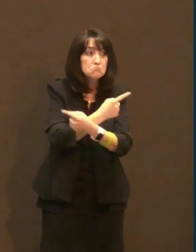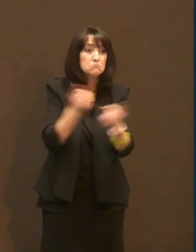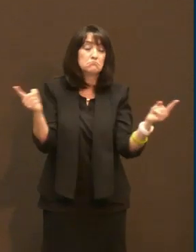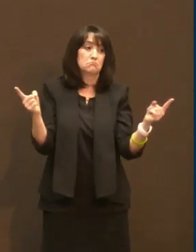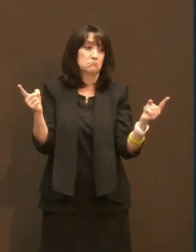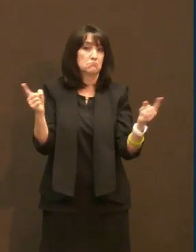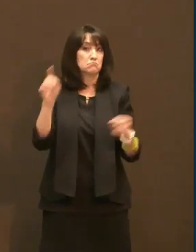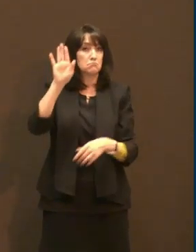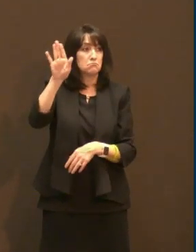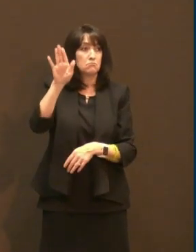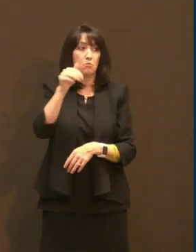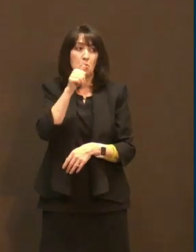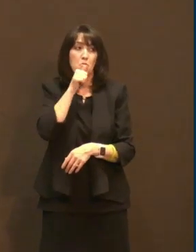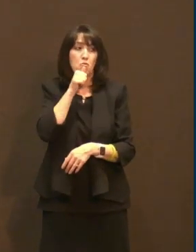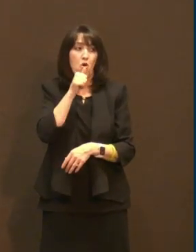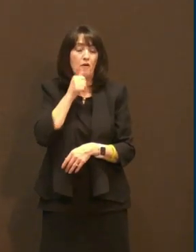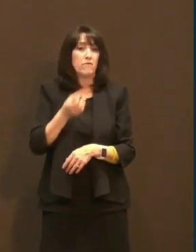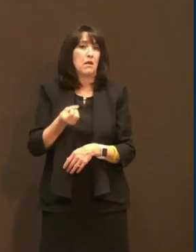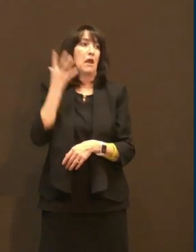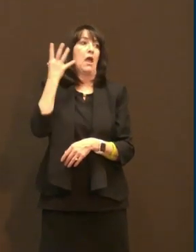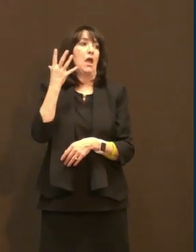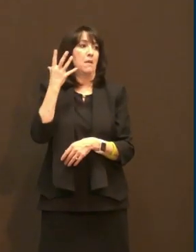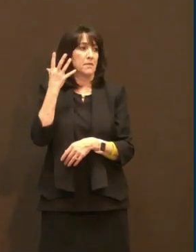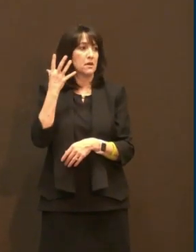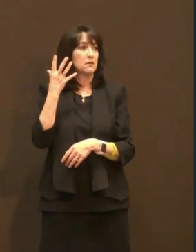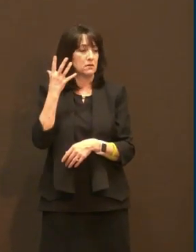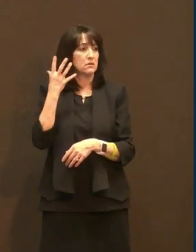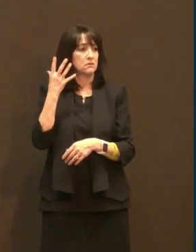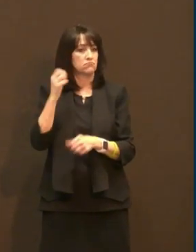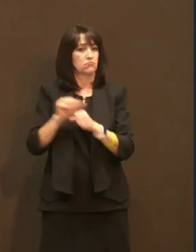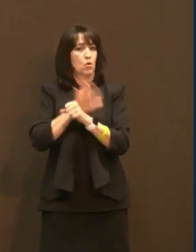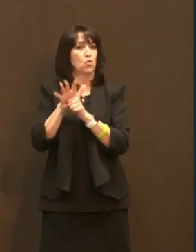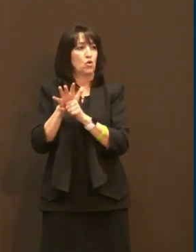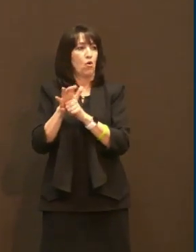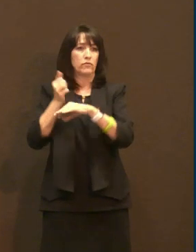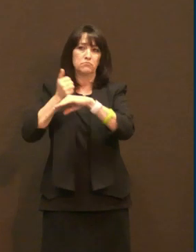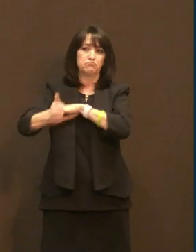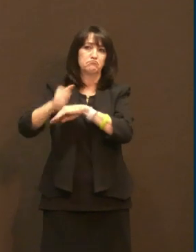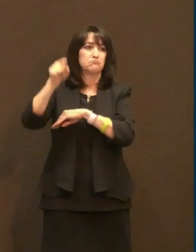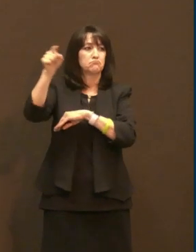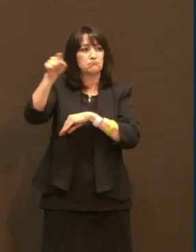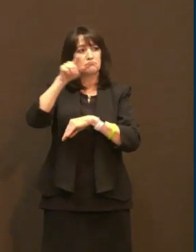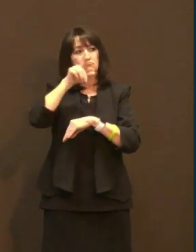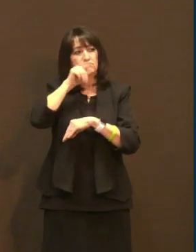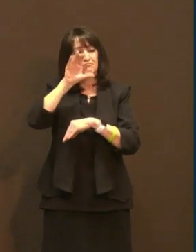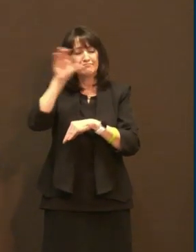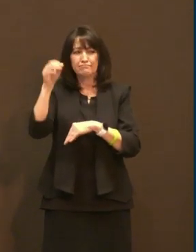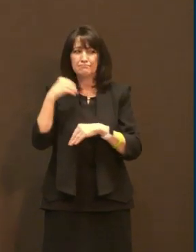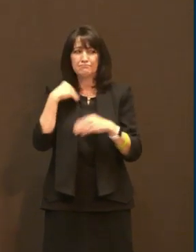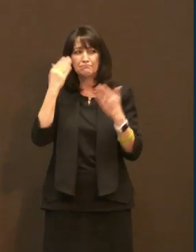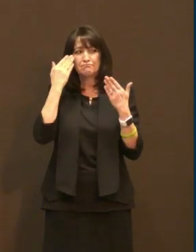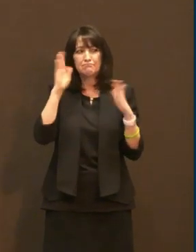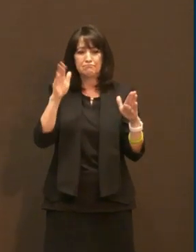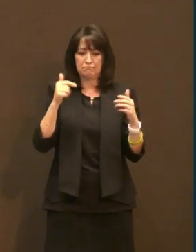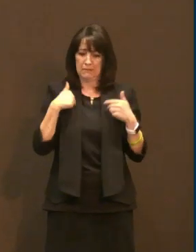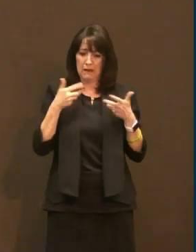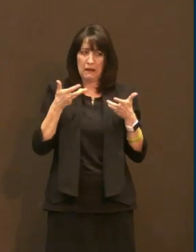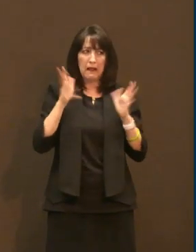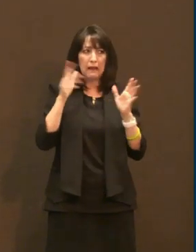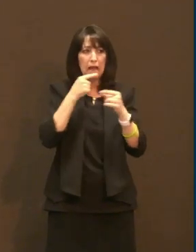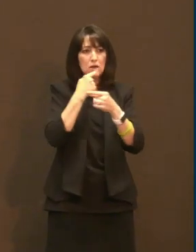come out mixed in with the Sussex County and Kent County information depending on where